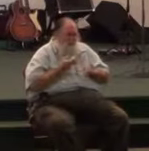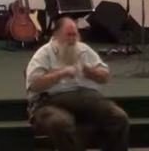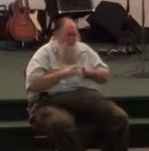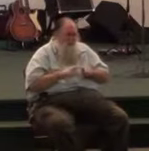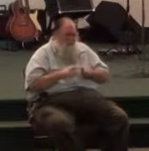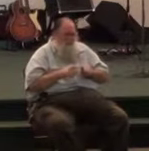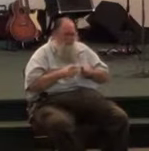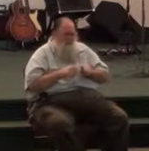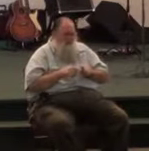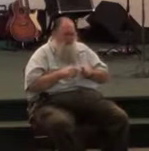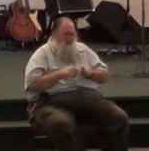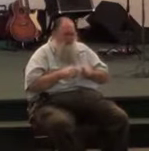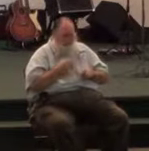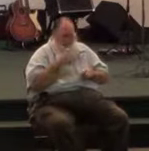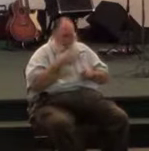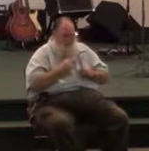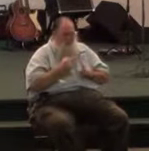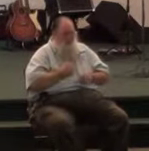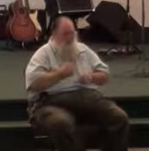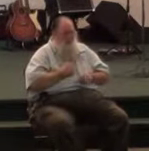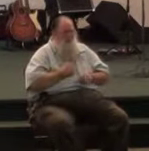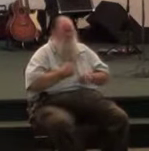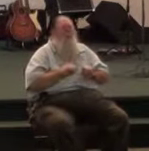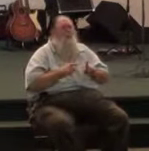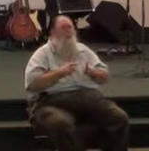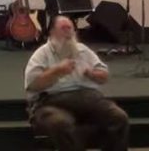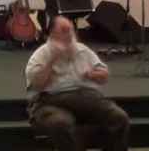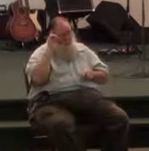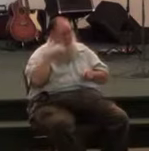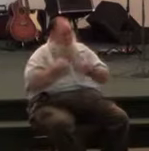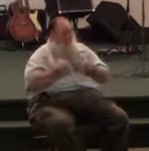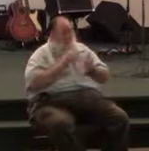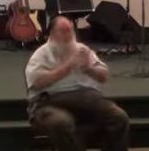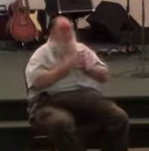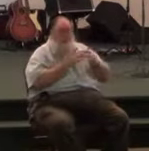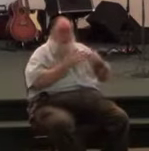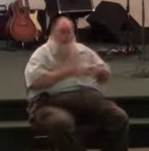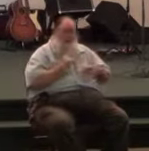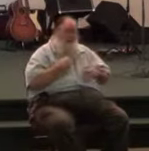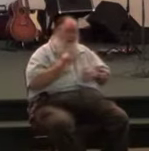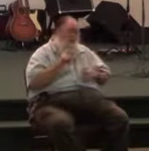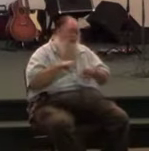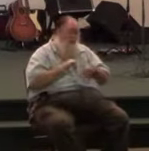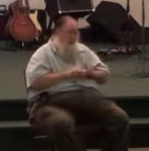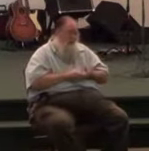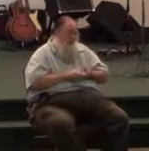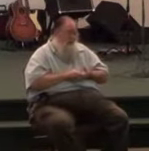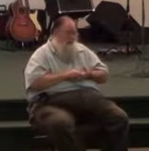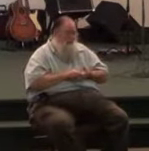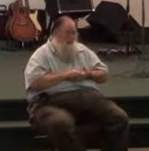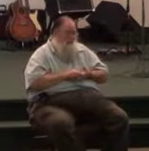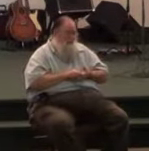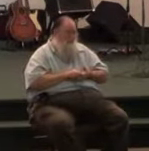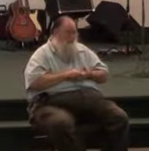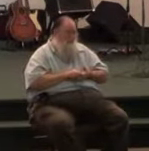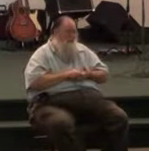But you know what? If we got the heart of Jesus, we have to do that. It isn't up to us. On the contrary, if your